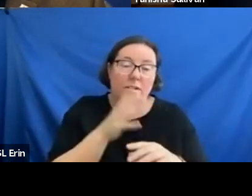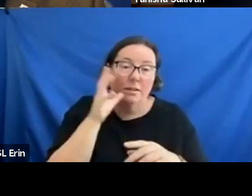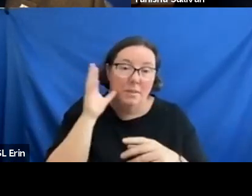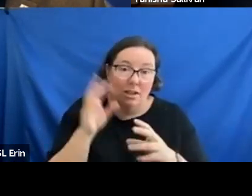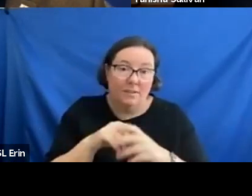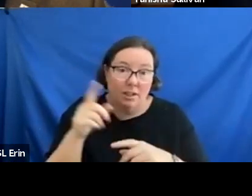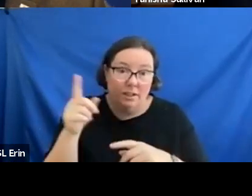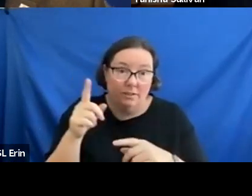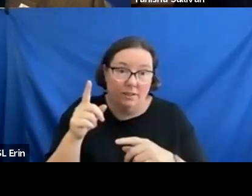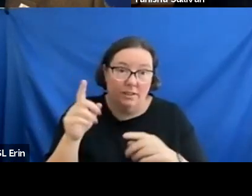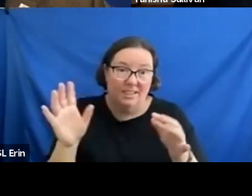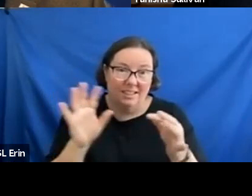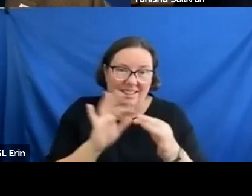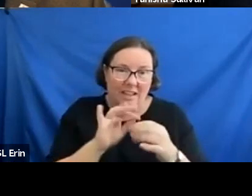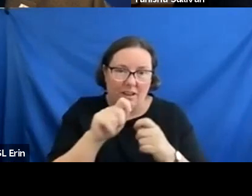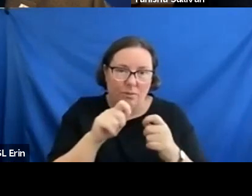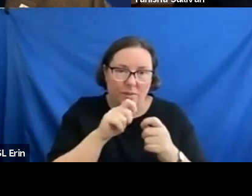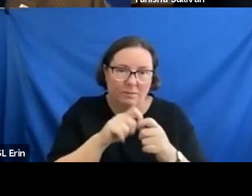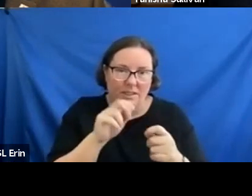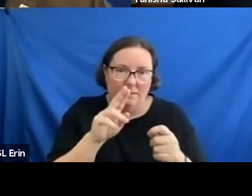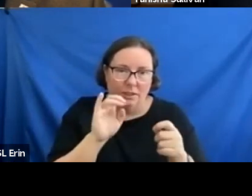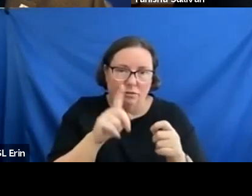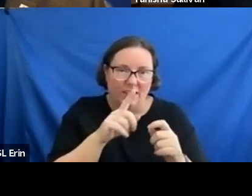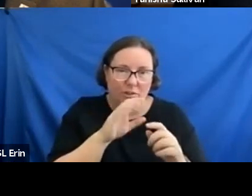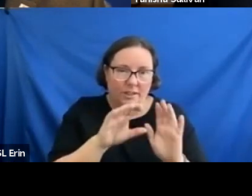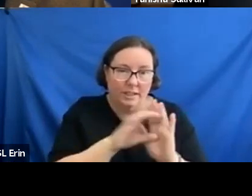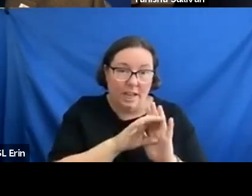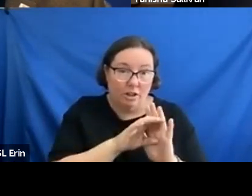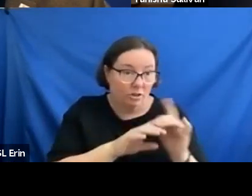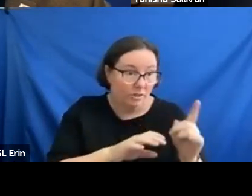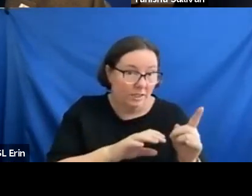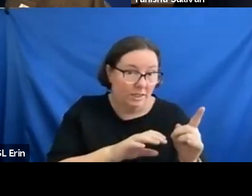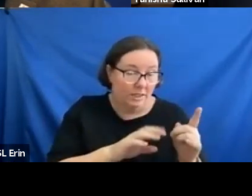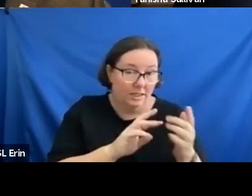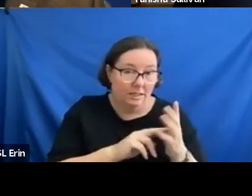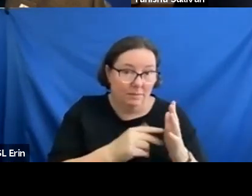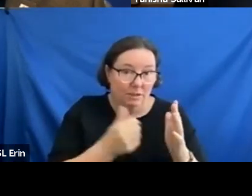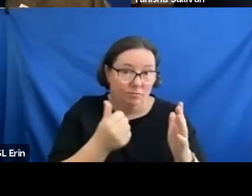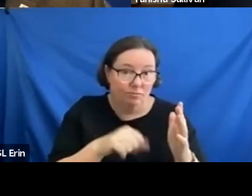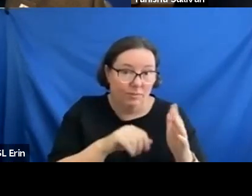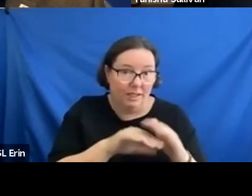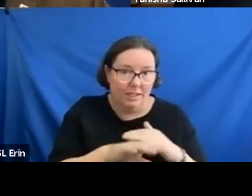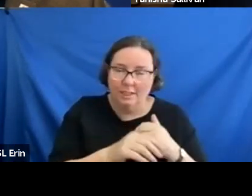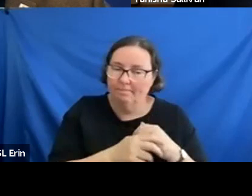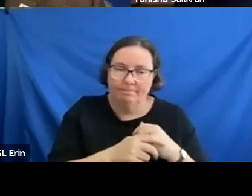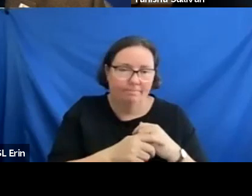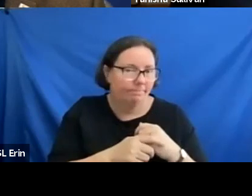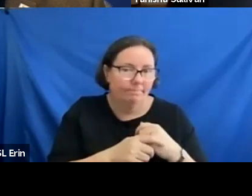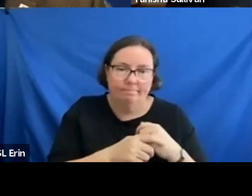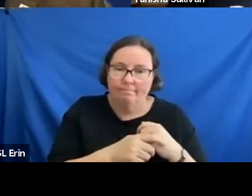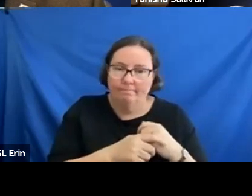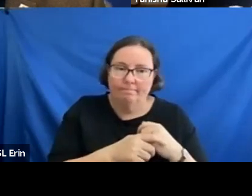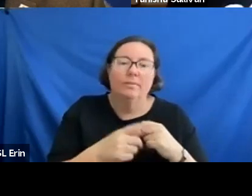Involved to tie it to the specific racial characteristics of individual students. And that's one of the